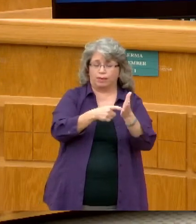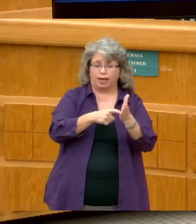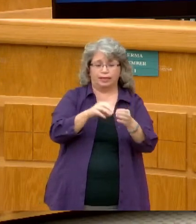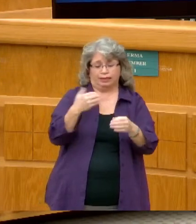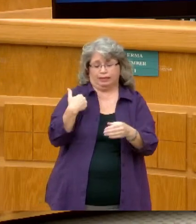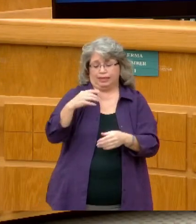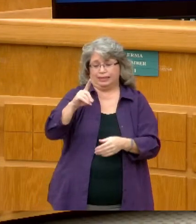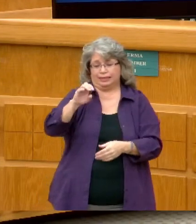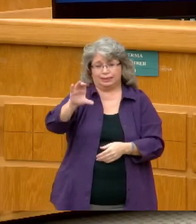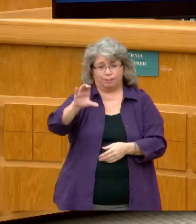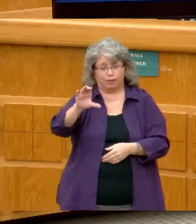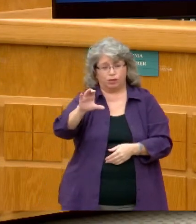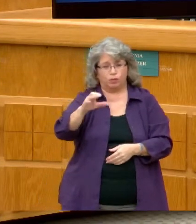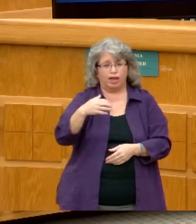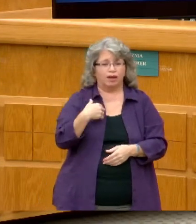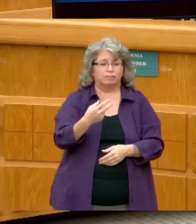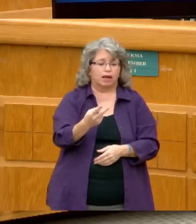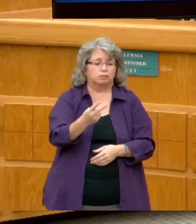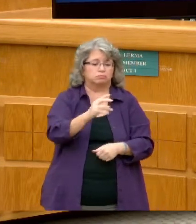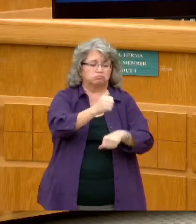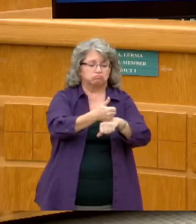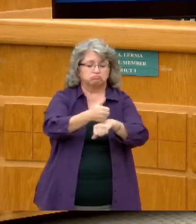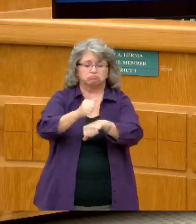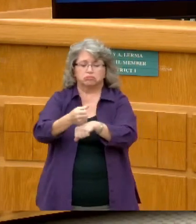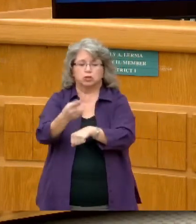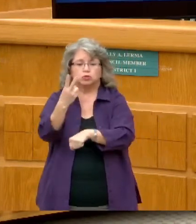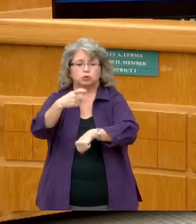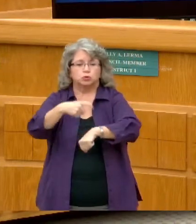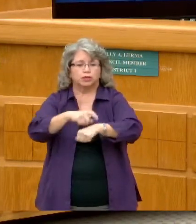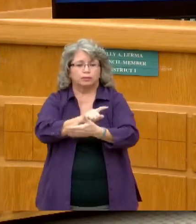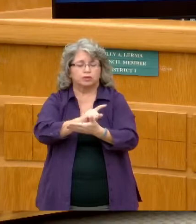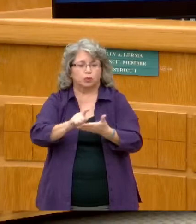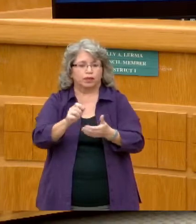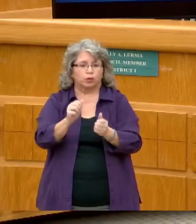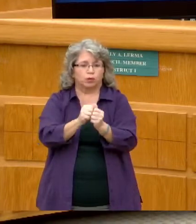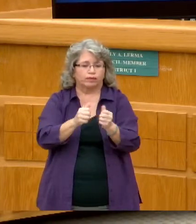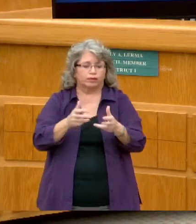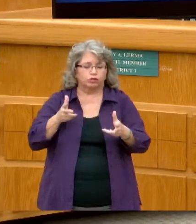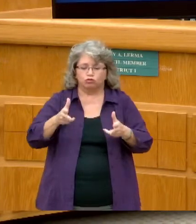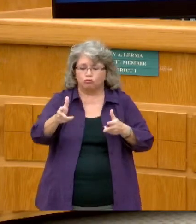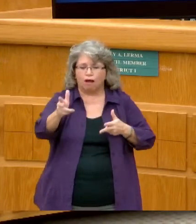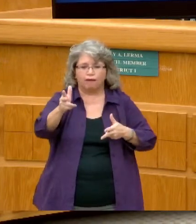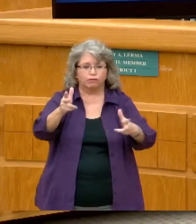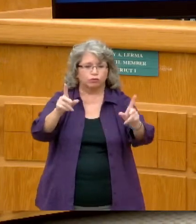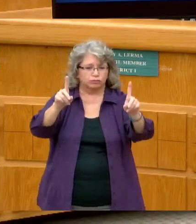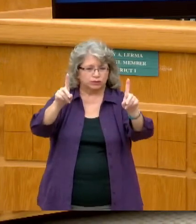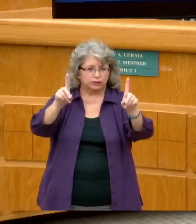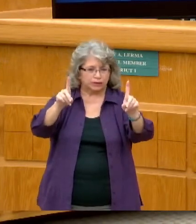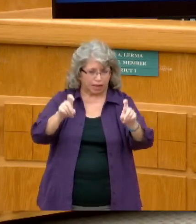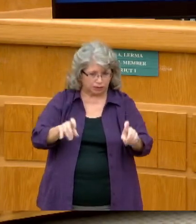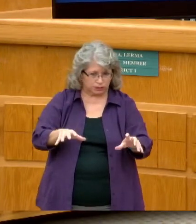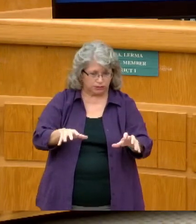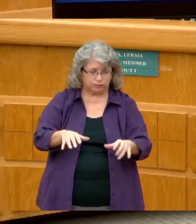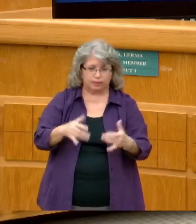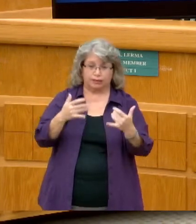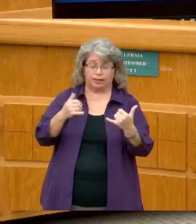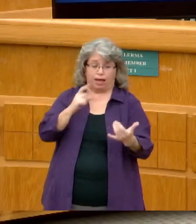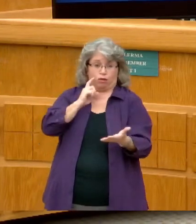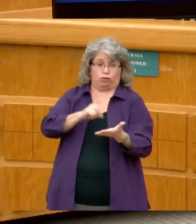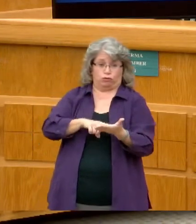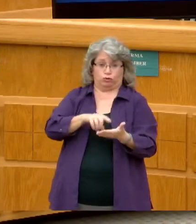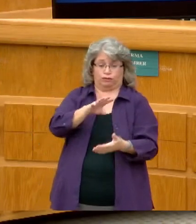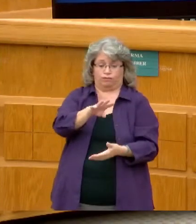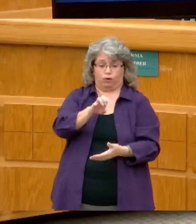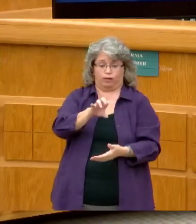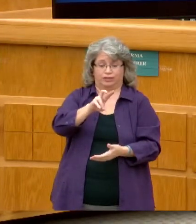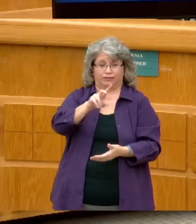week, and we were seeing about 20 people coming through our drive-through. And now if you look at this slide, it says 472